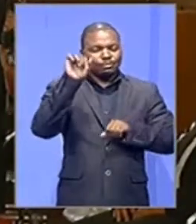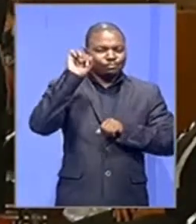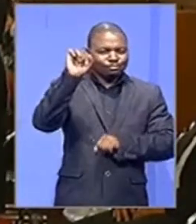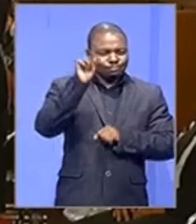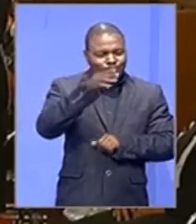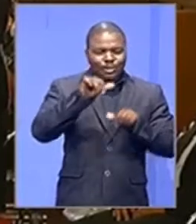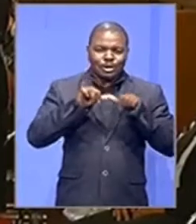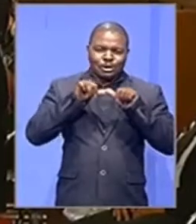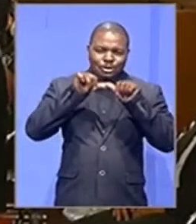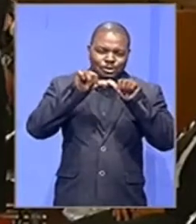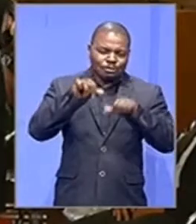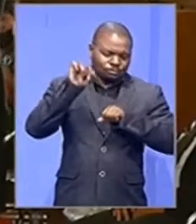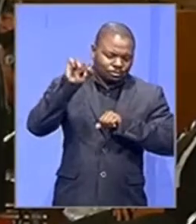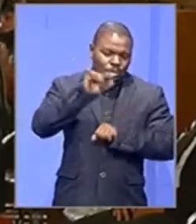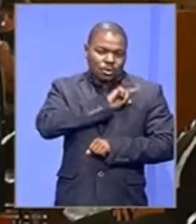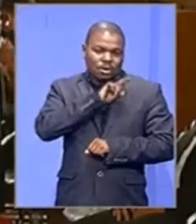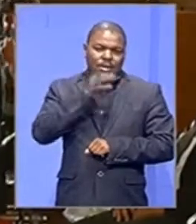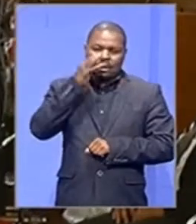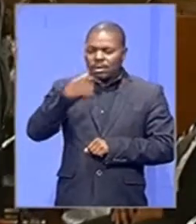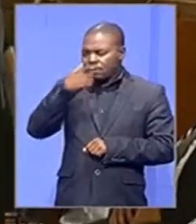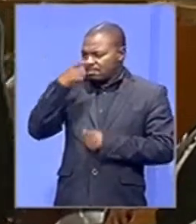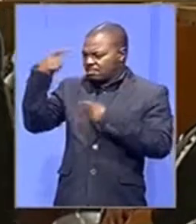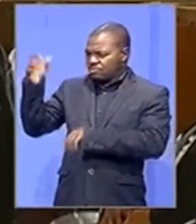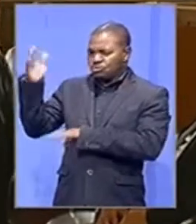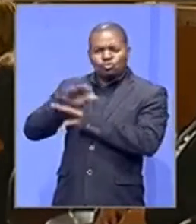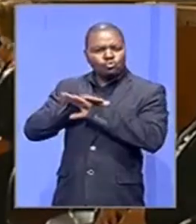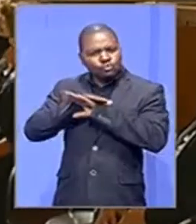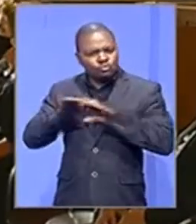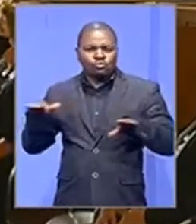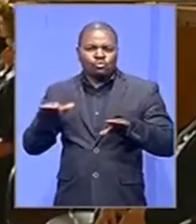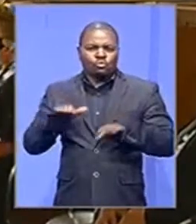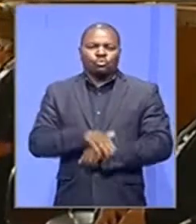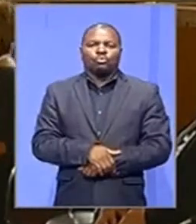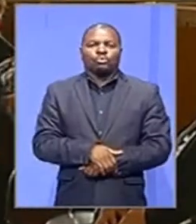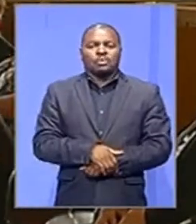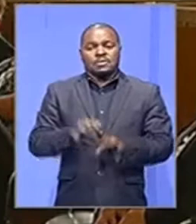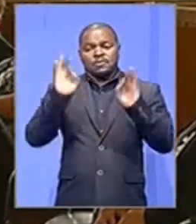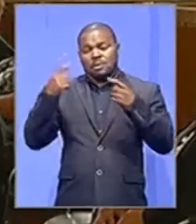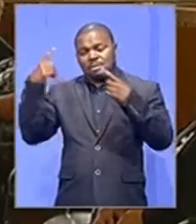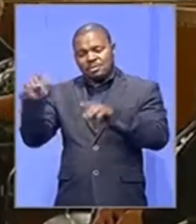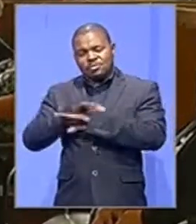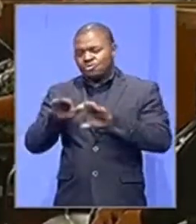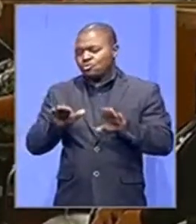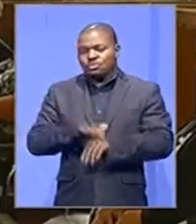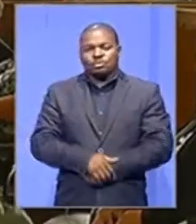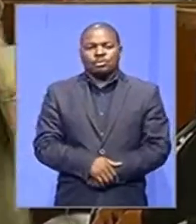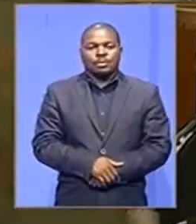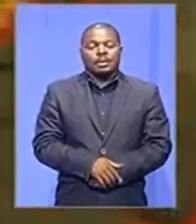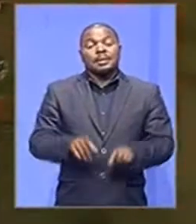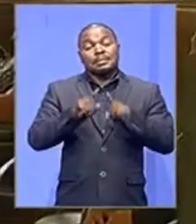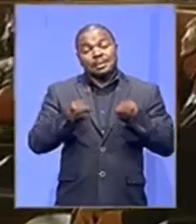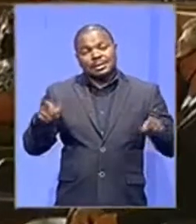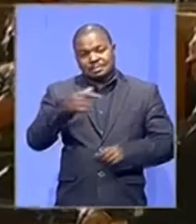se ne se tsweletse ka gore Ramaphosa o ne a sa tshwanela go ka be a rebotse tirelo matshediso semmuso ya ga de Klerk. Kwa